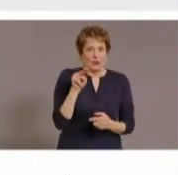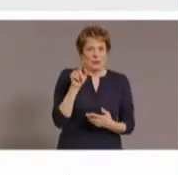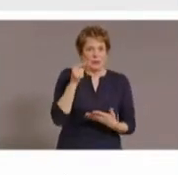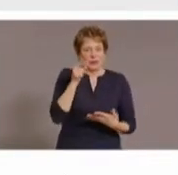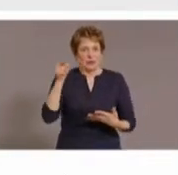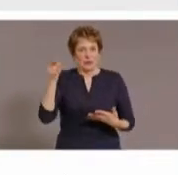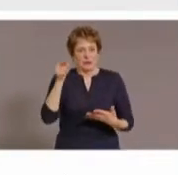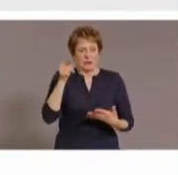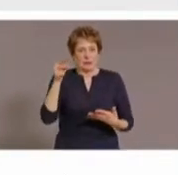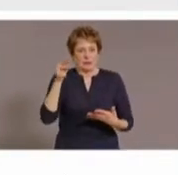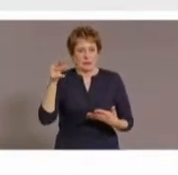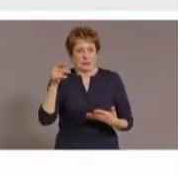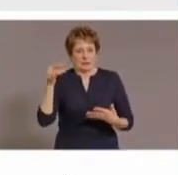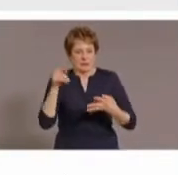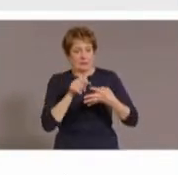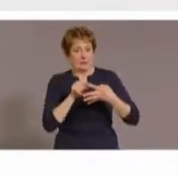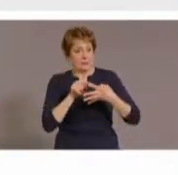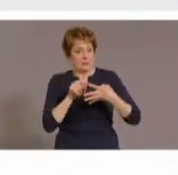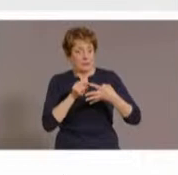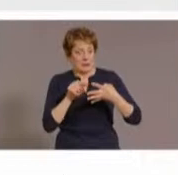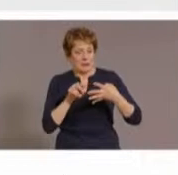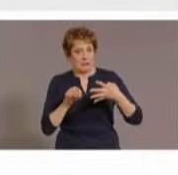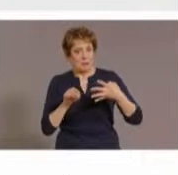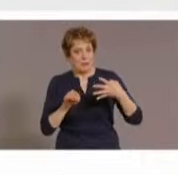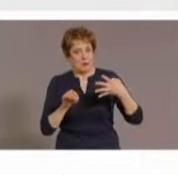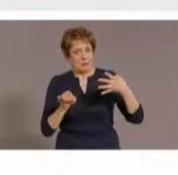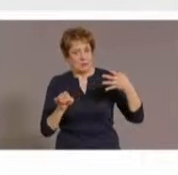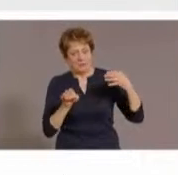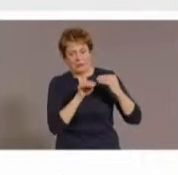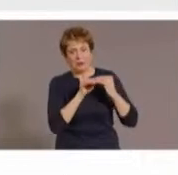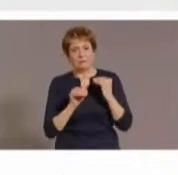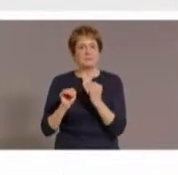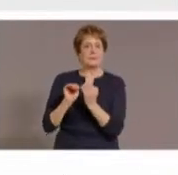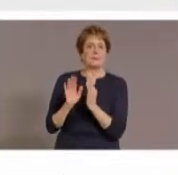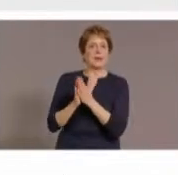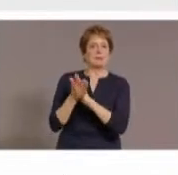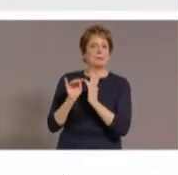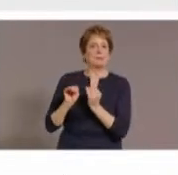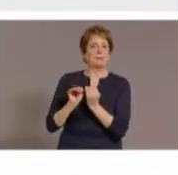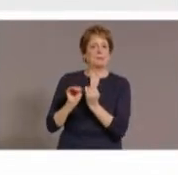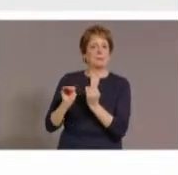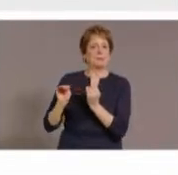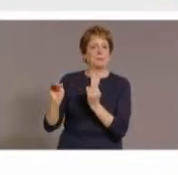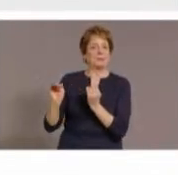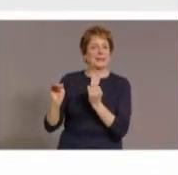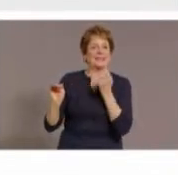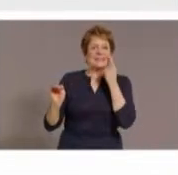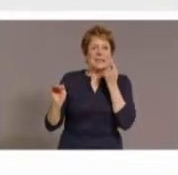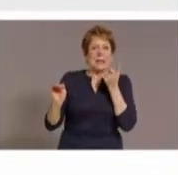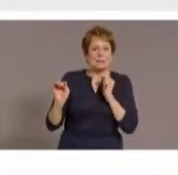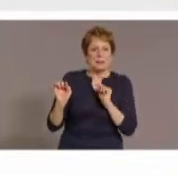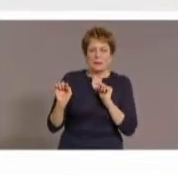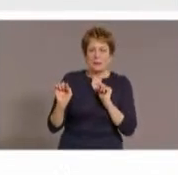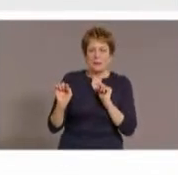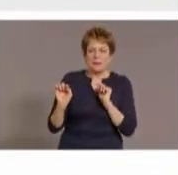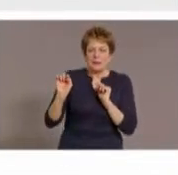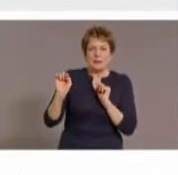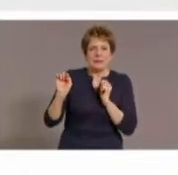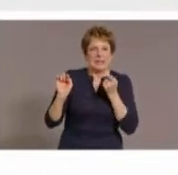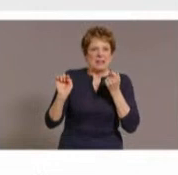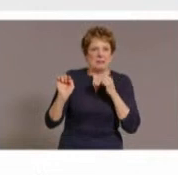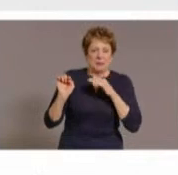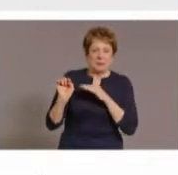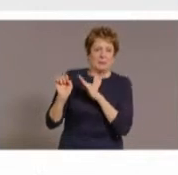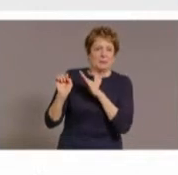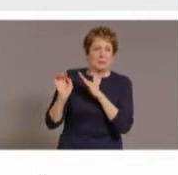we've continued to decrease. We currently have plateaued. We're seeing minor increases, but right now they're staying relatively stable.